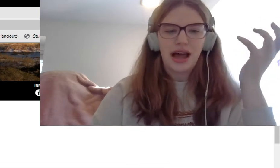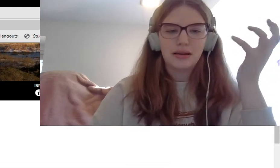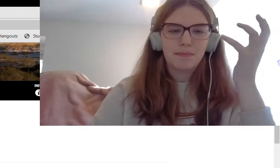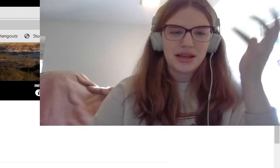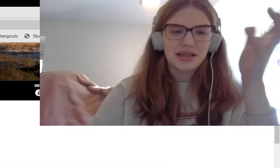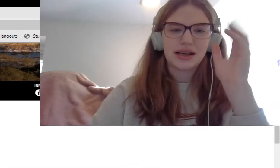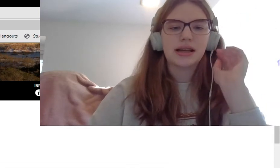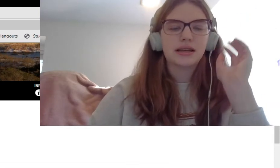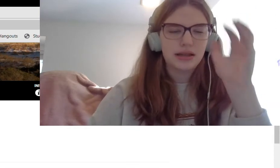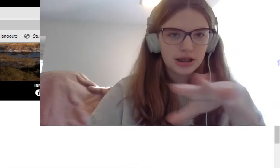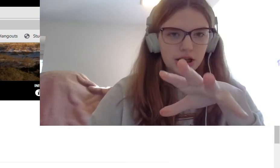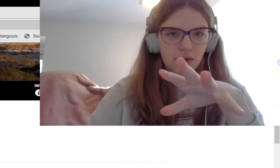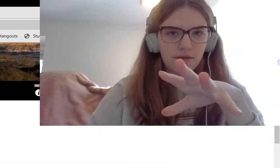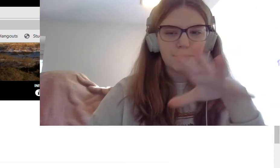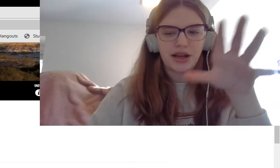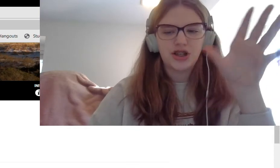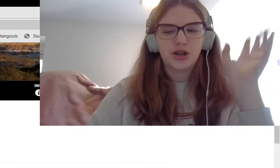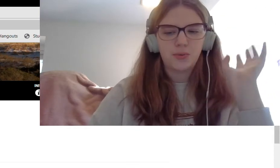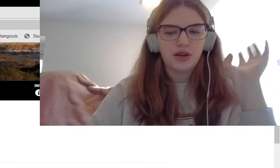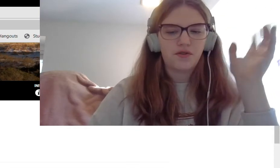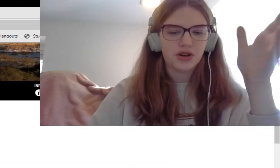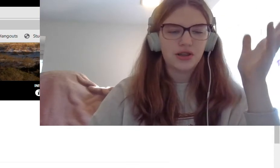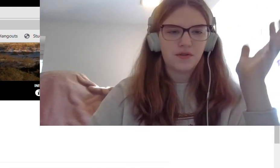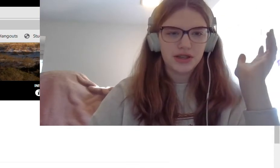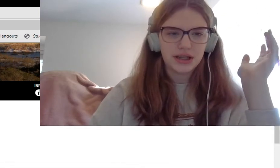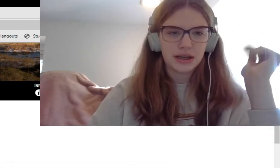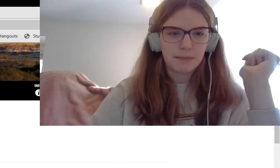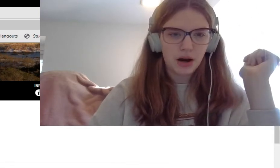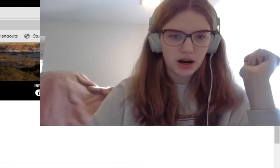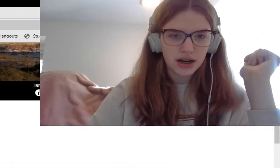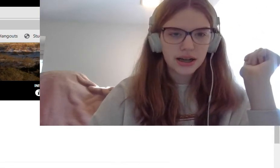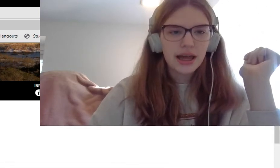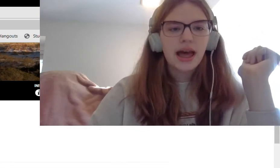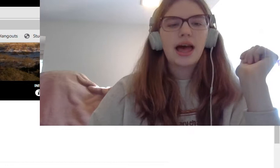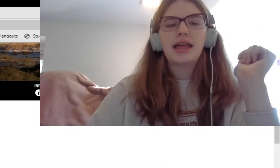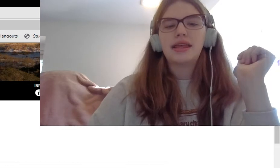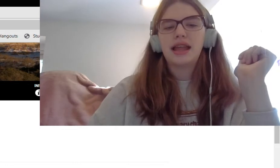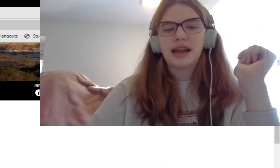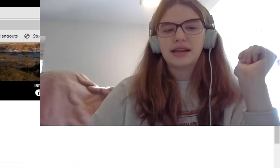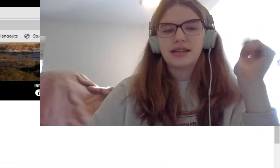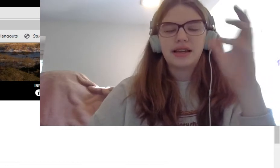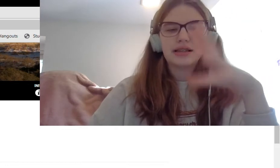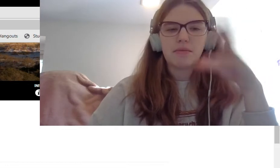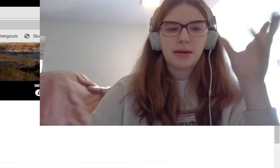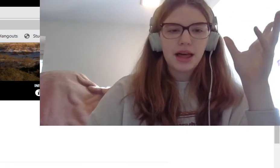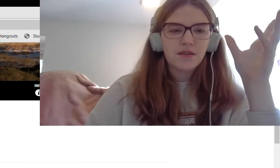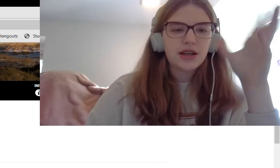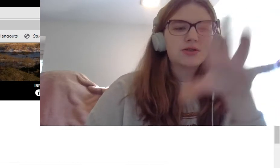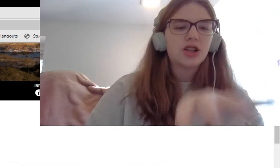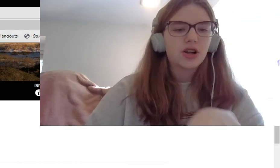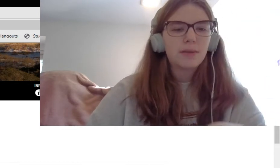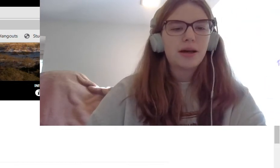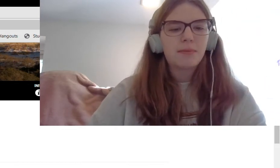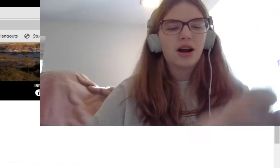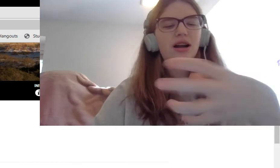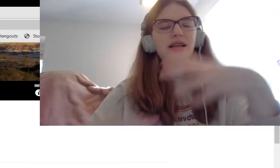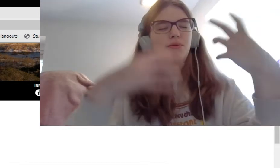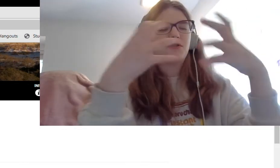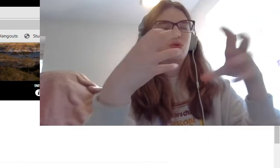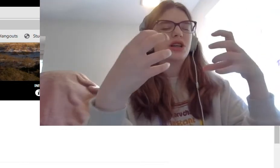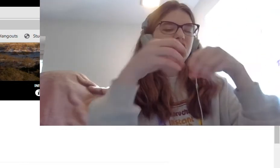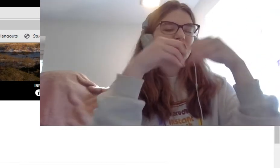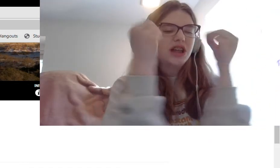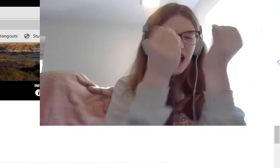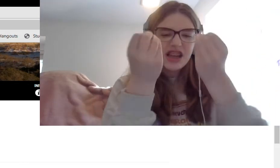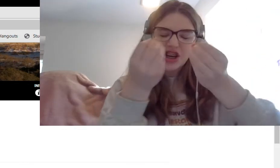all that basic need to know information when you first visit a park. And then, like I said, in some of my other videos, the learn about the park